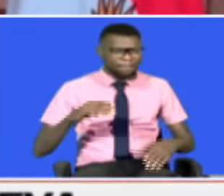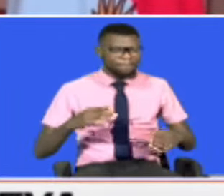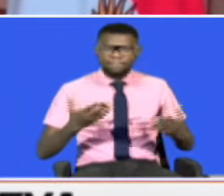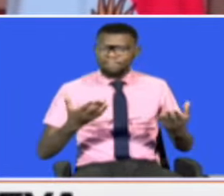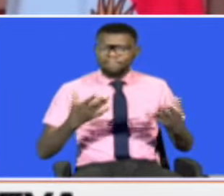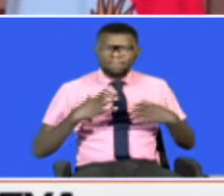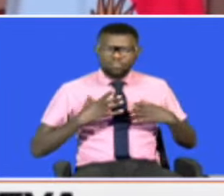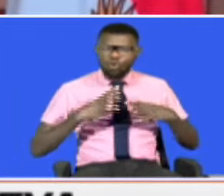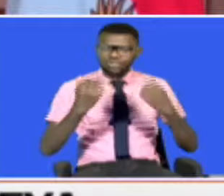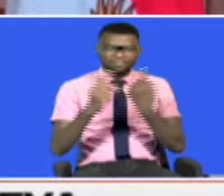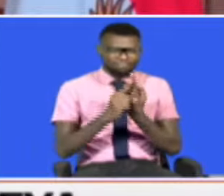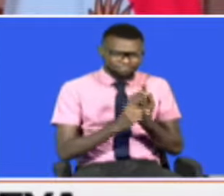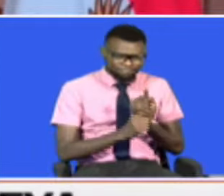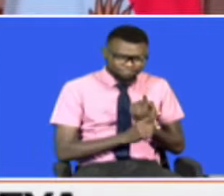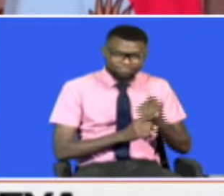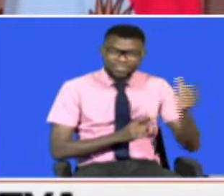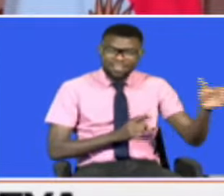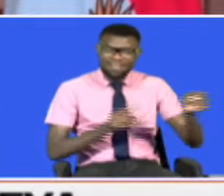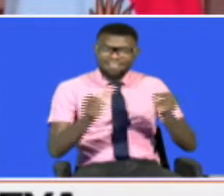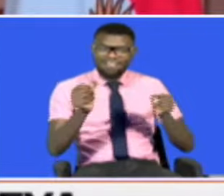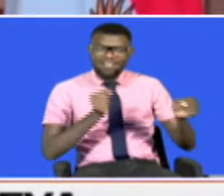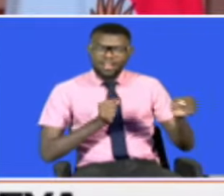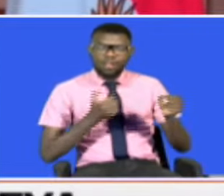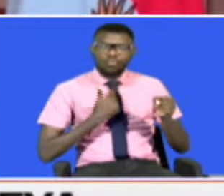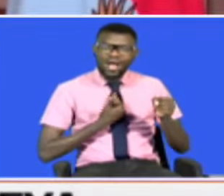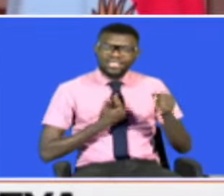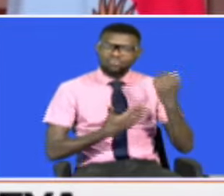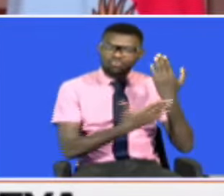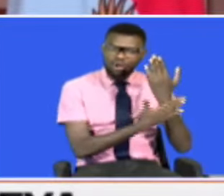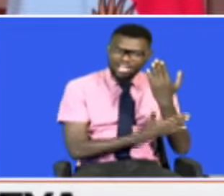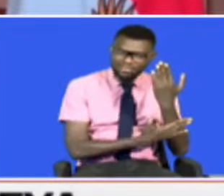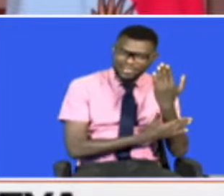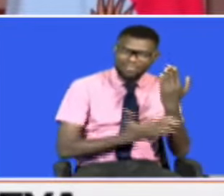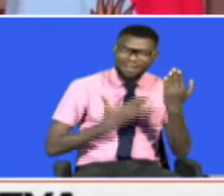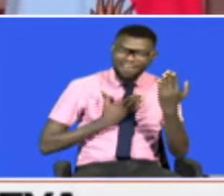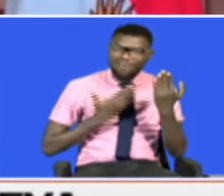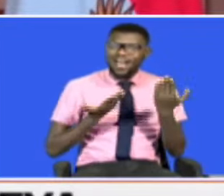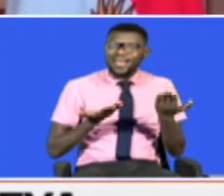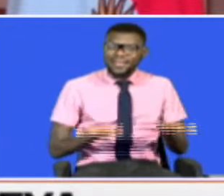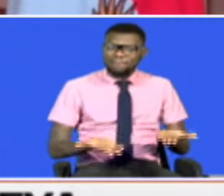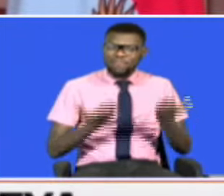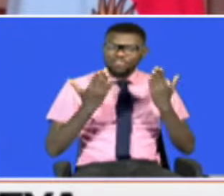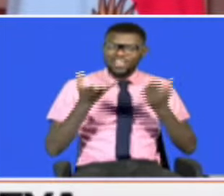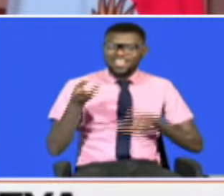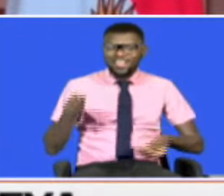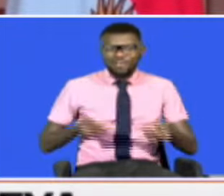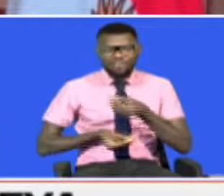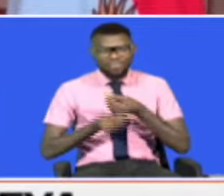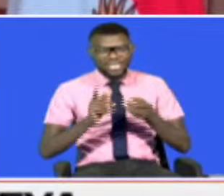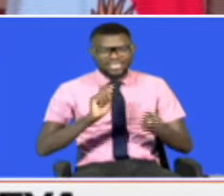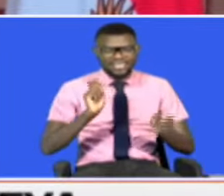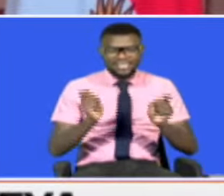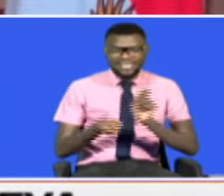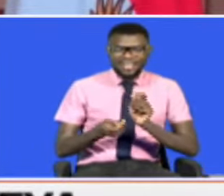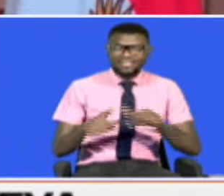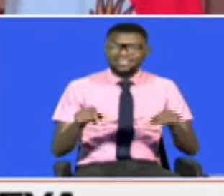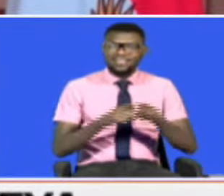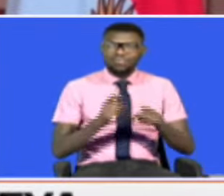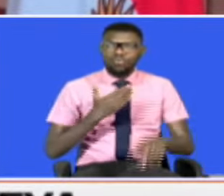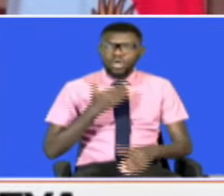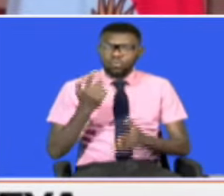potential in our country to turbocharge our economic transformation and to provide